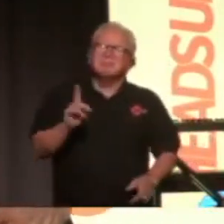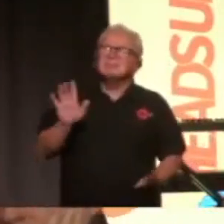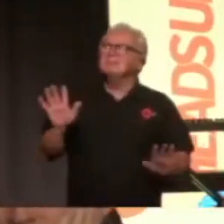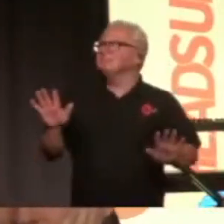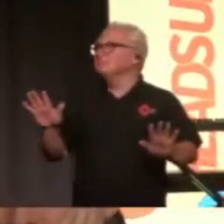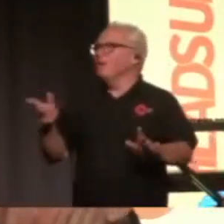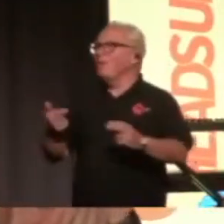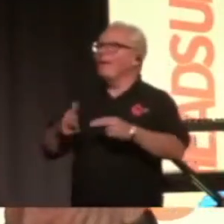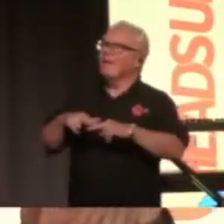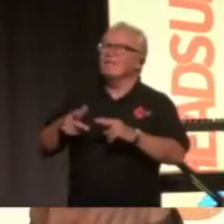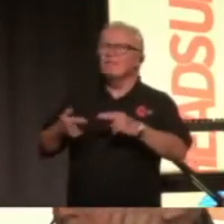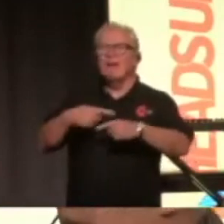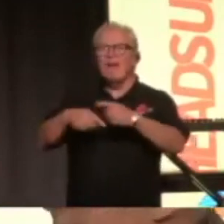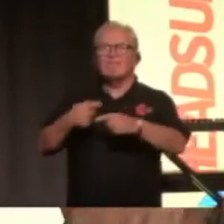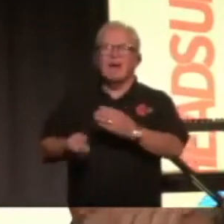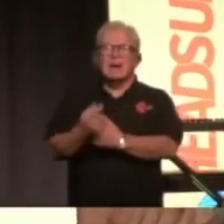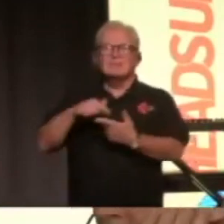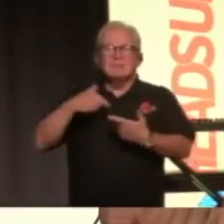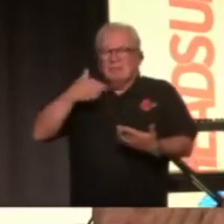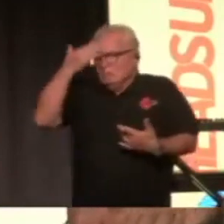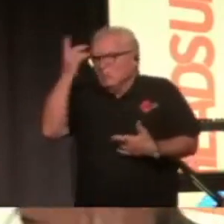See if that there ever happened. I don't know. What would we do?